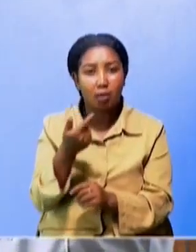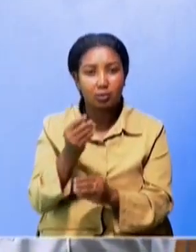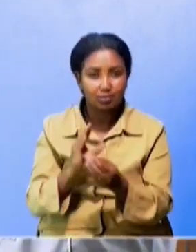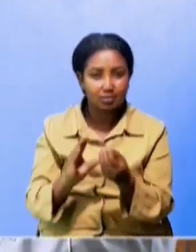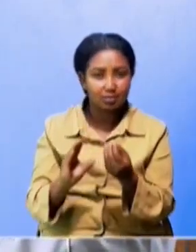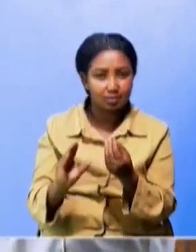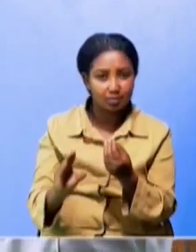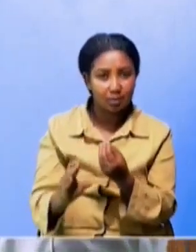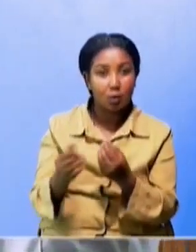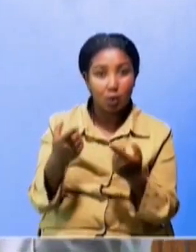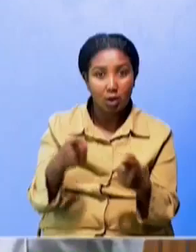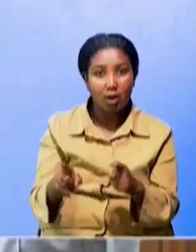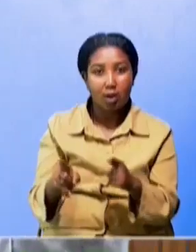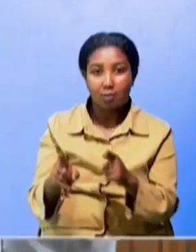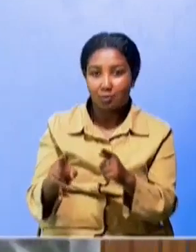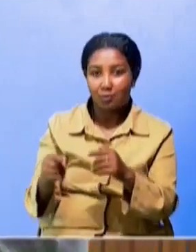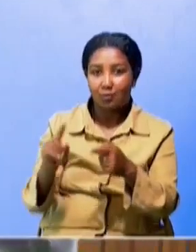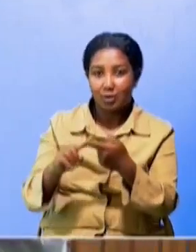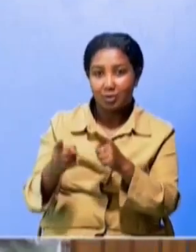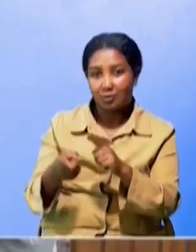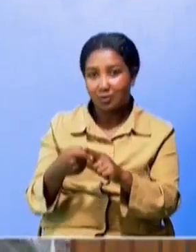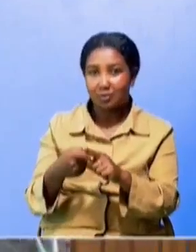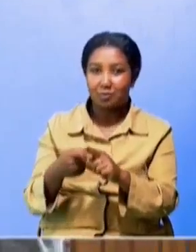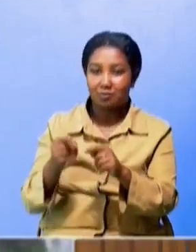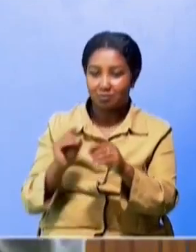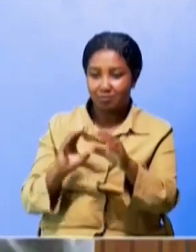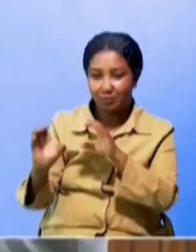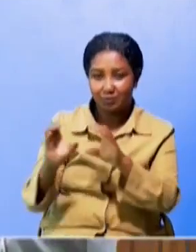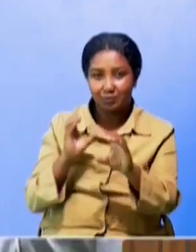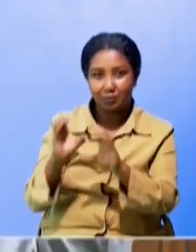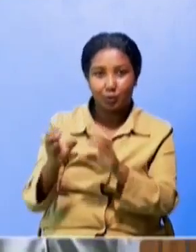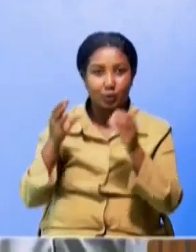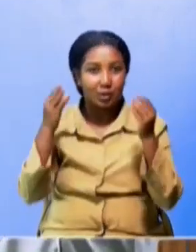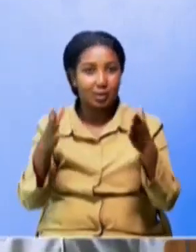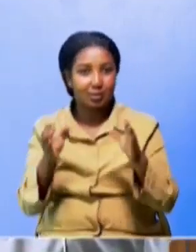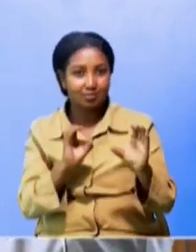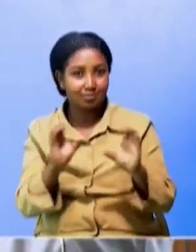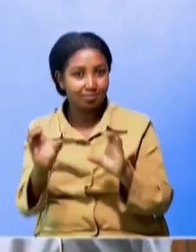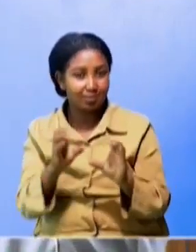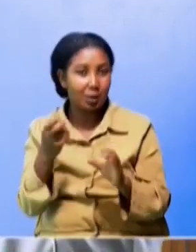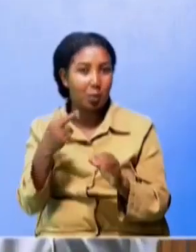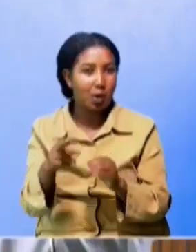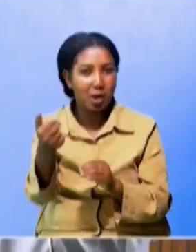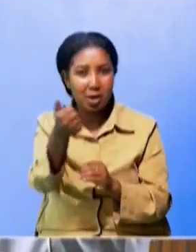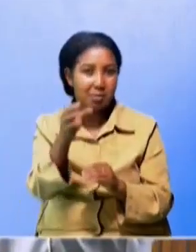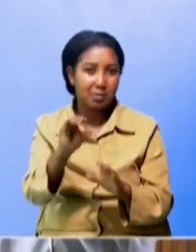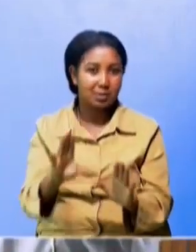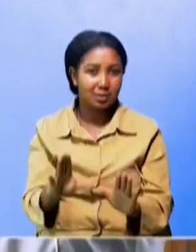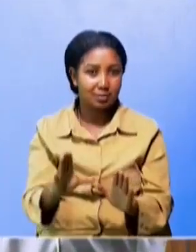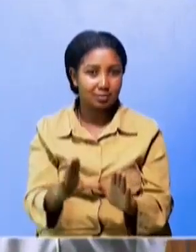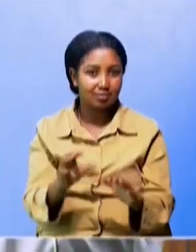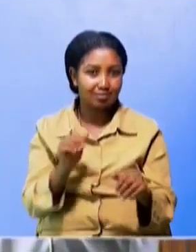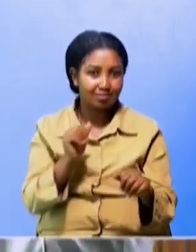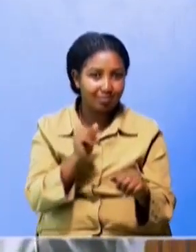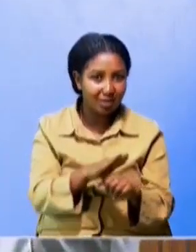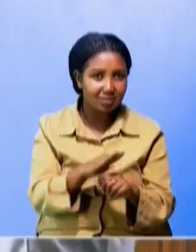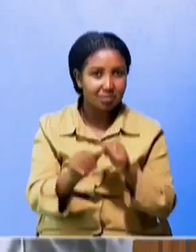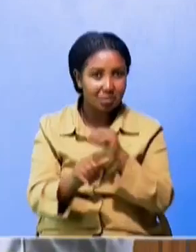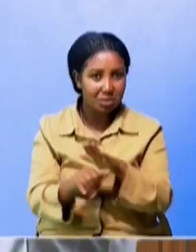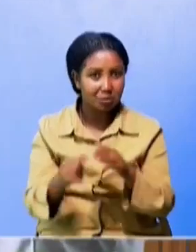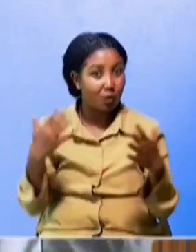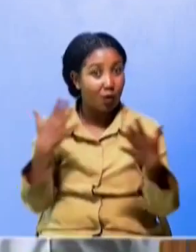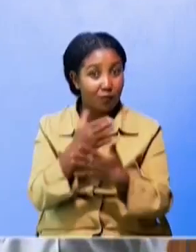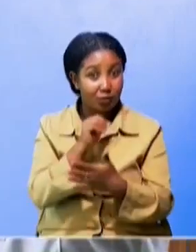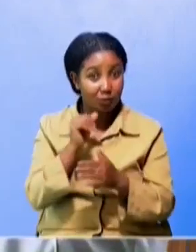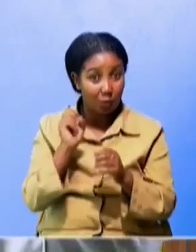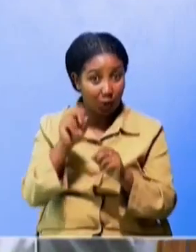while you are interacting with friends, interacting with your teachers, interacting with anyone else. So don't be confused about